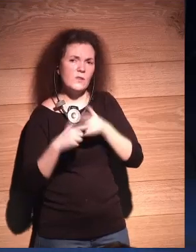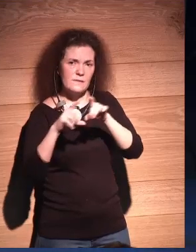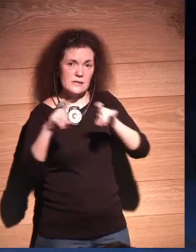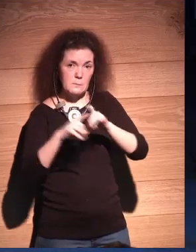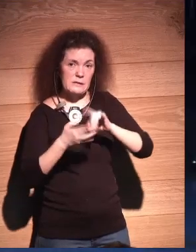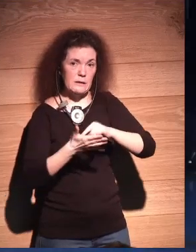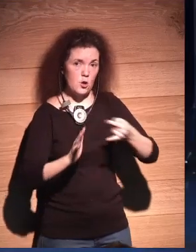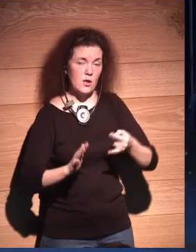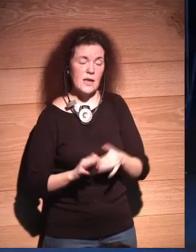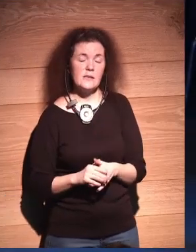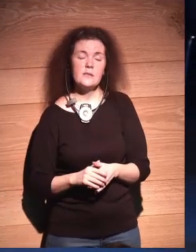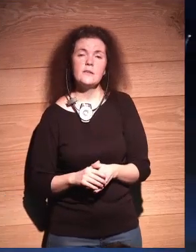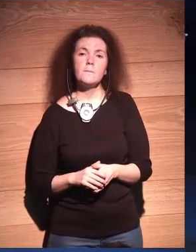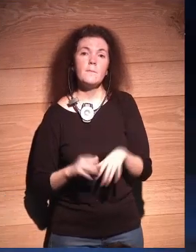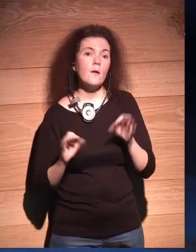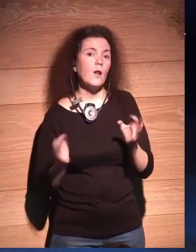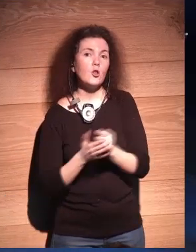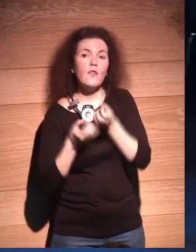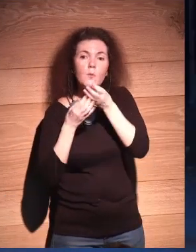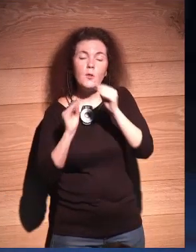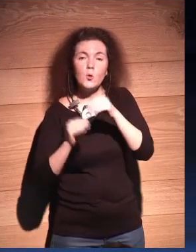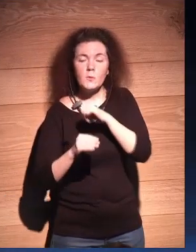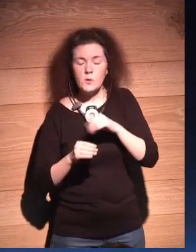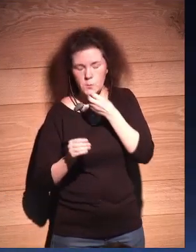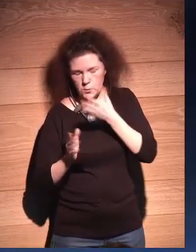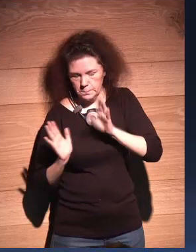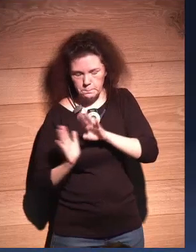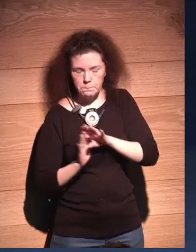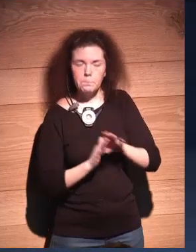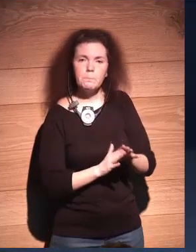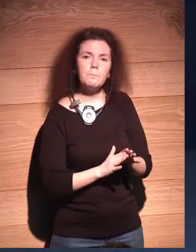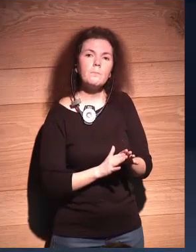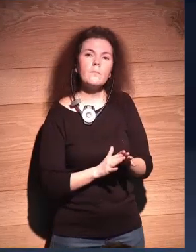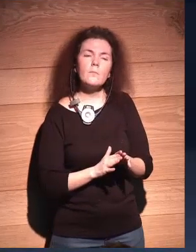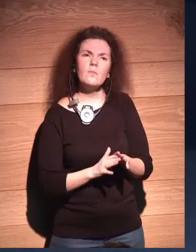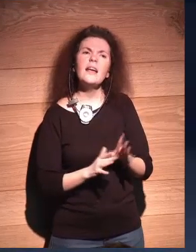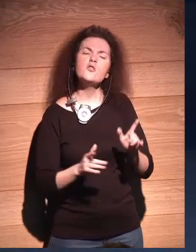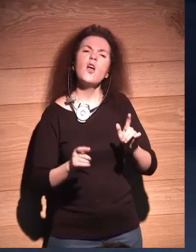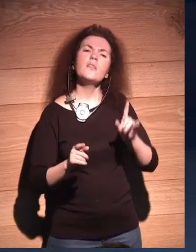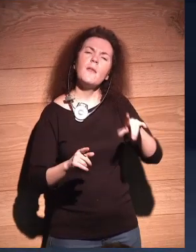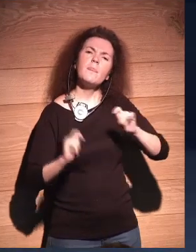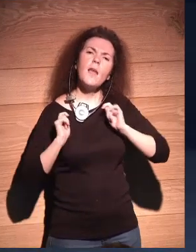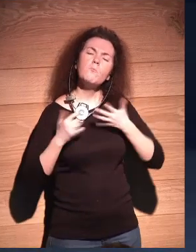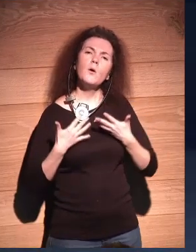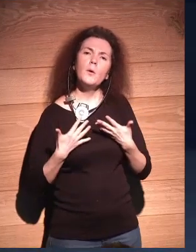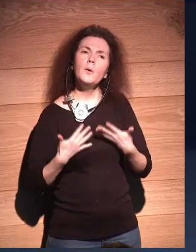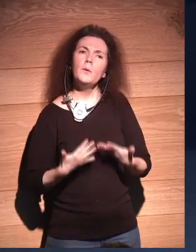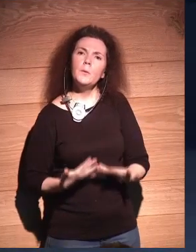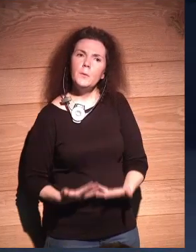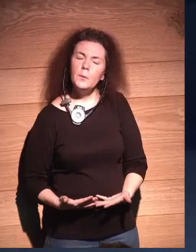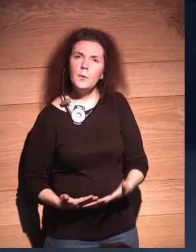your information as well. So anyway, I was kind of relieved, because at that point I thought, maybe it's not